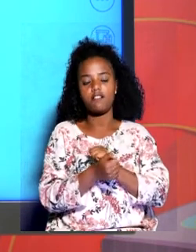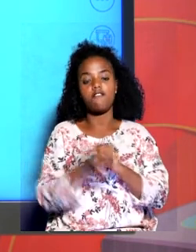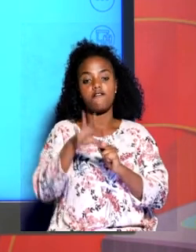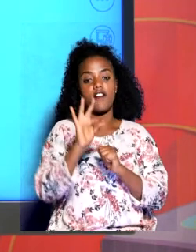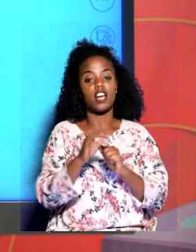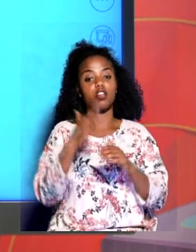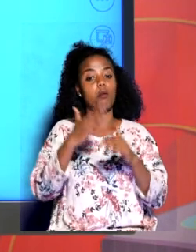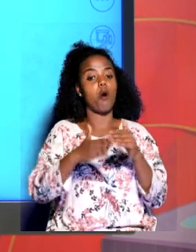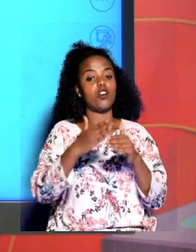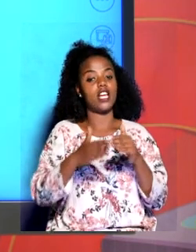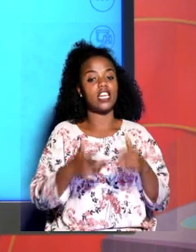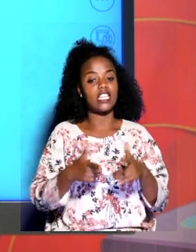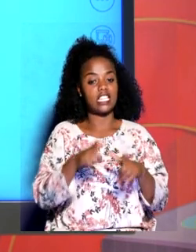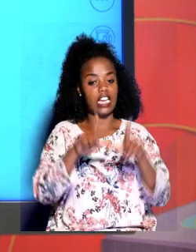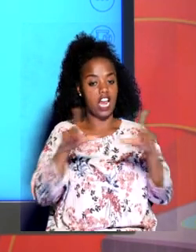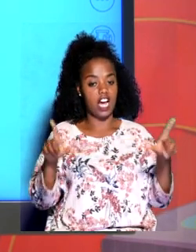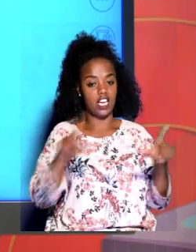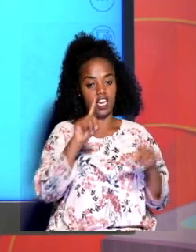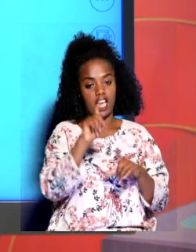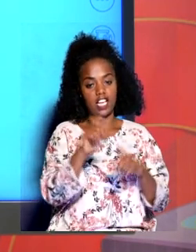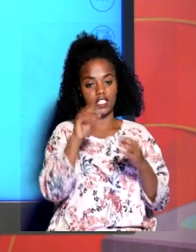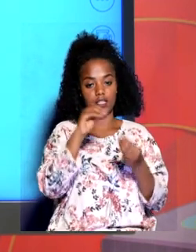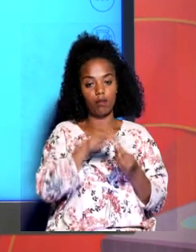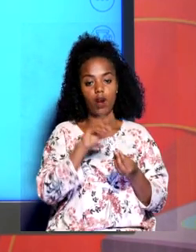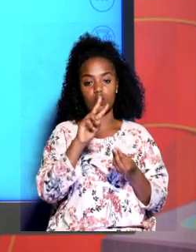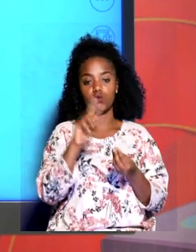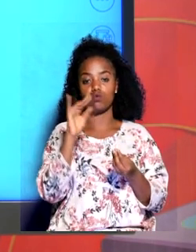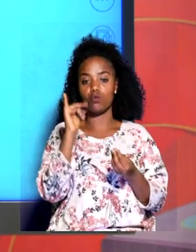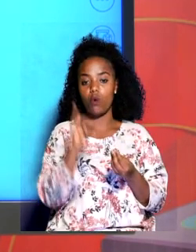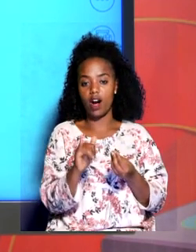line. This is x plus 2y